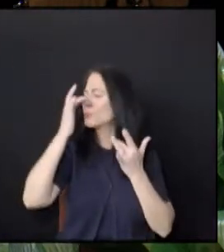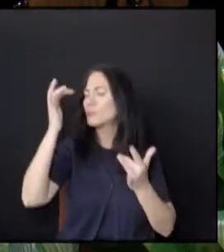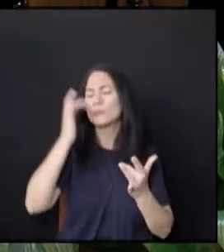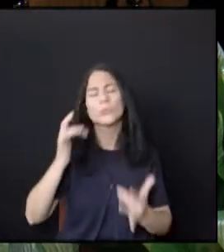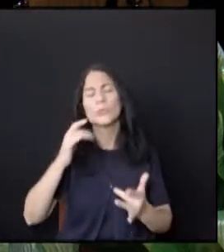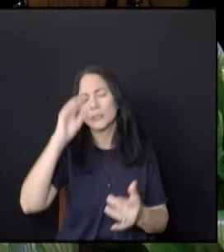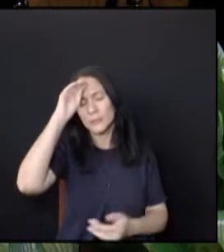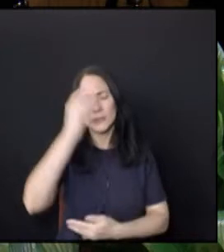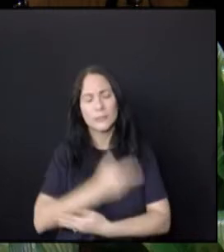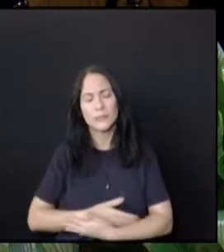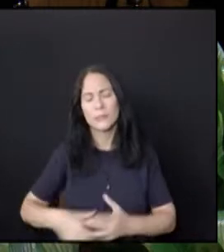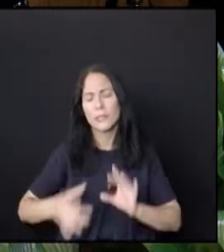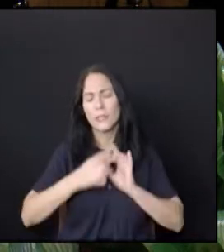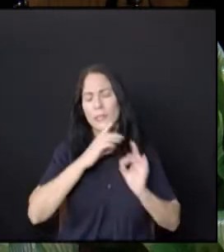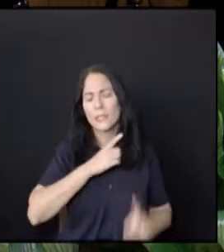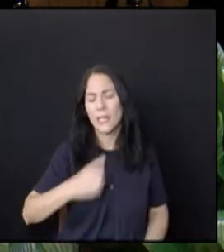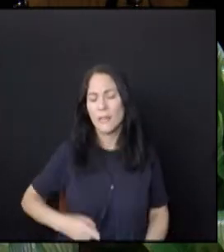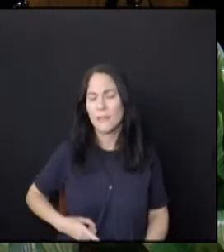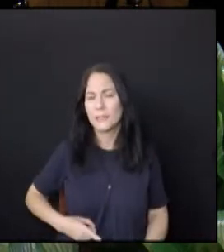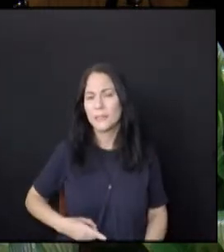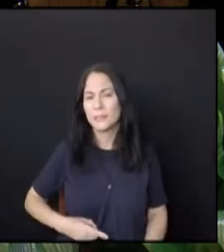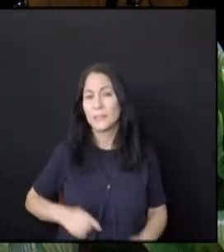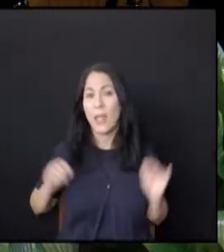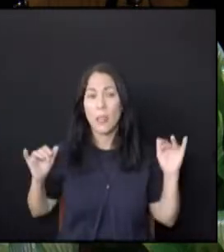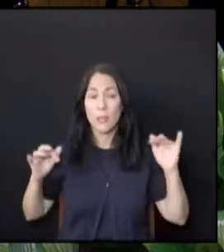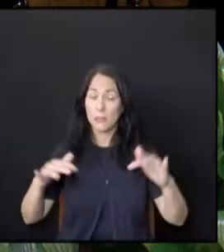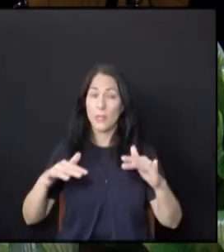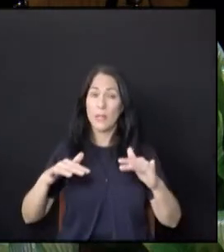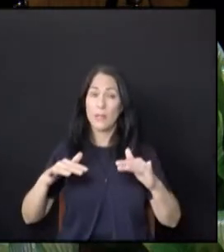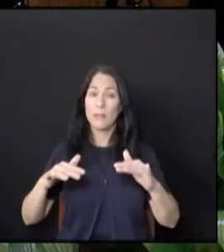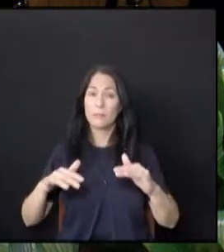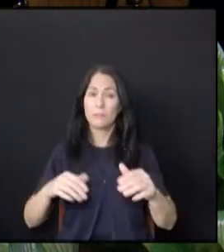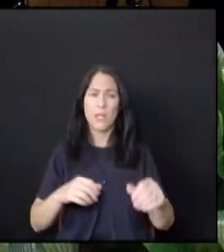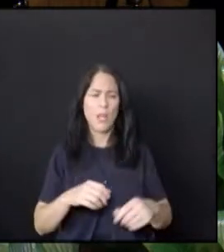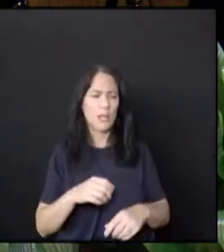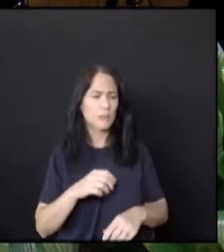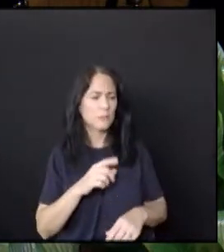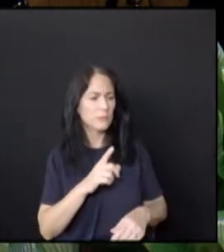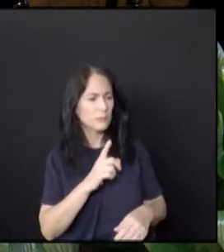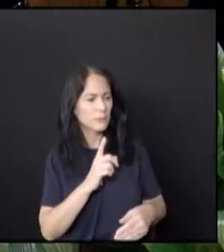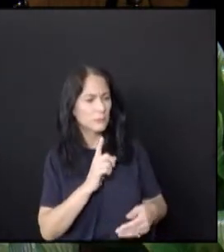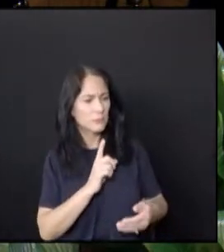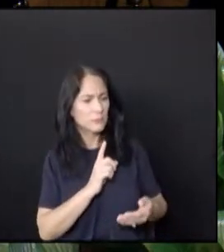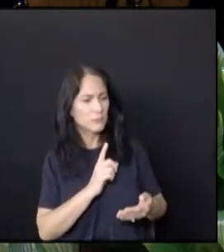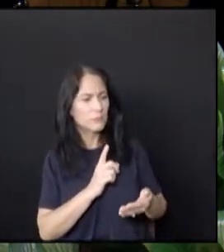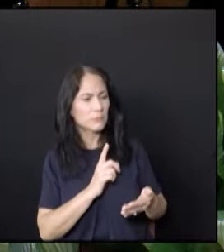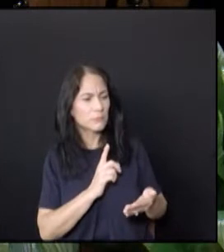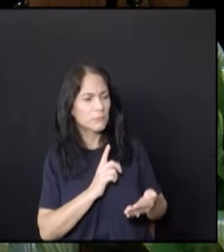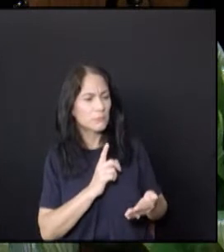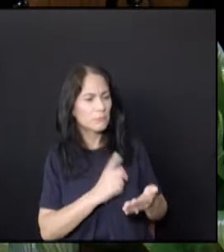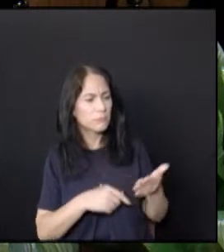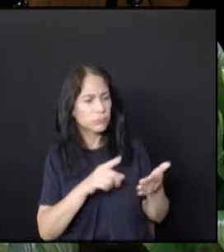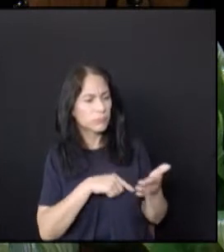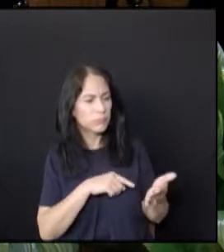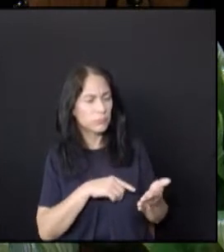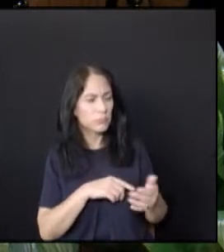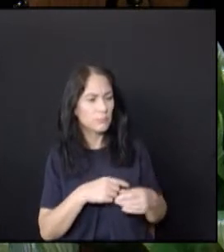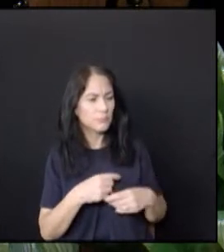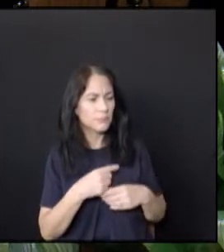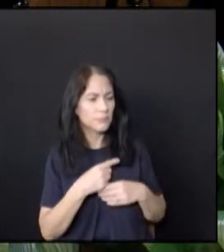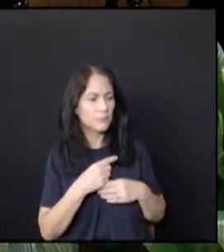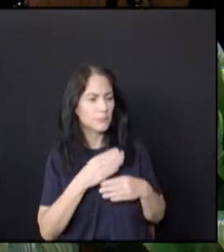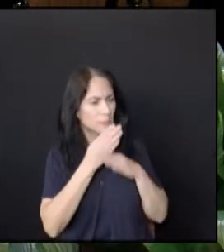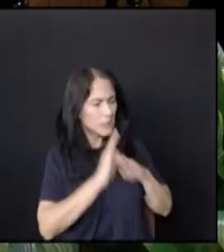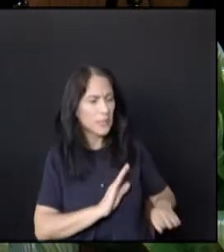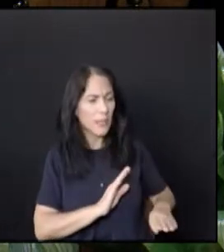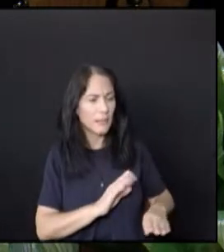of David." And the crowd rebuked them, telling them to be silent. But they